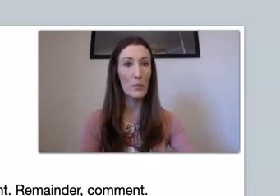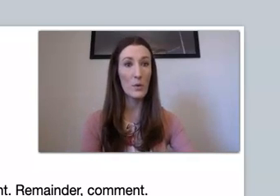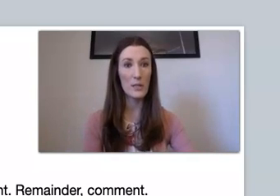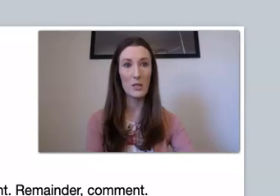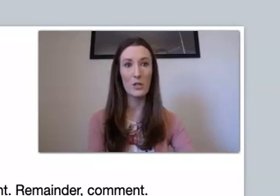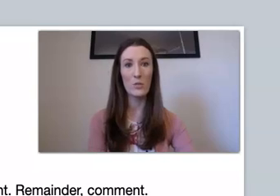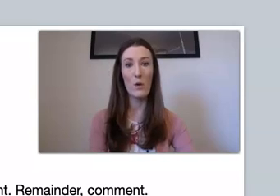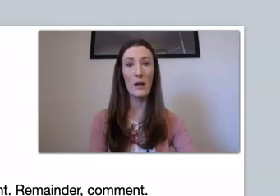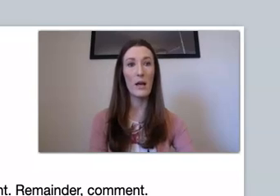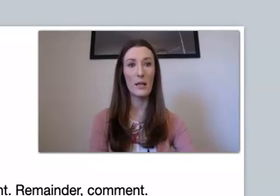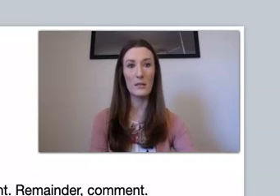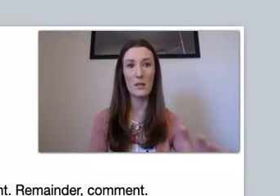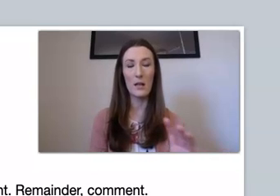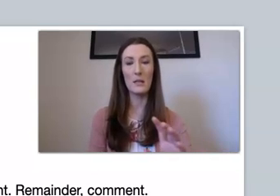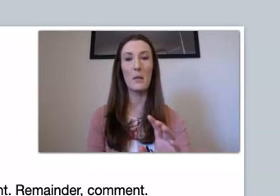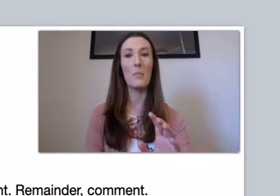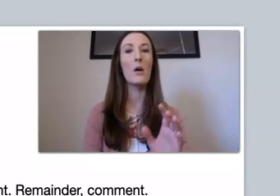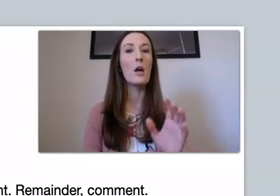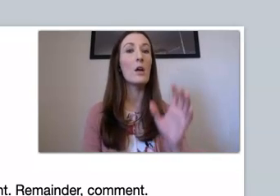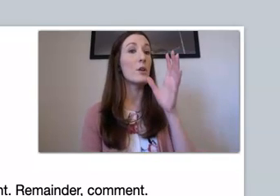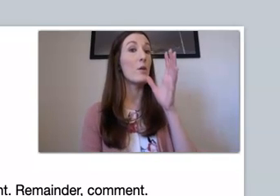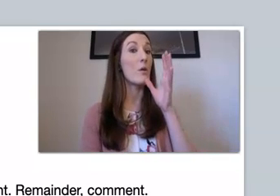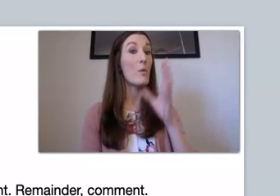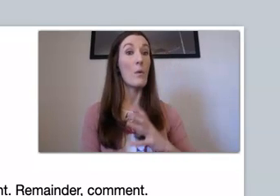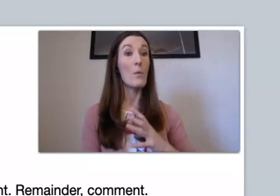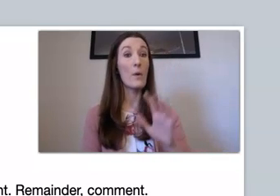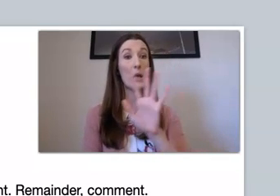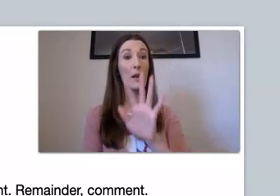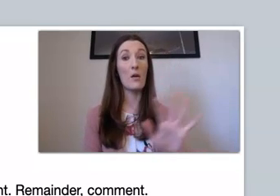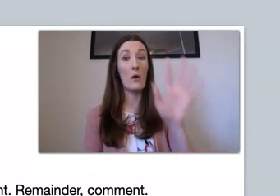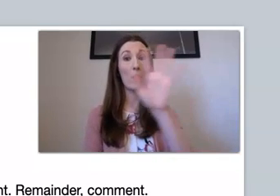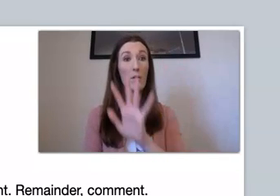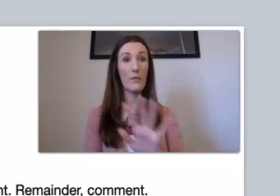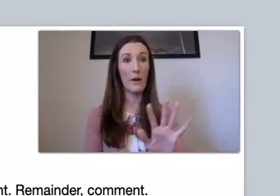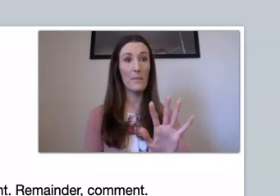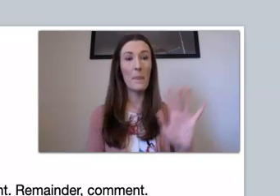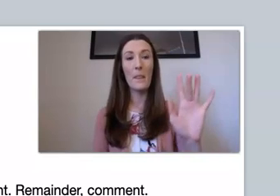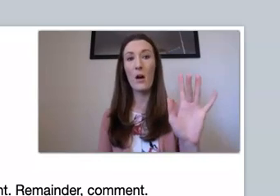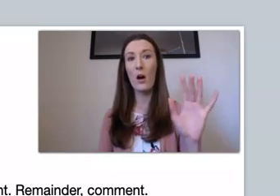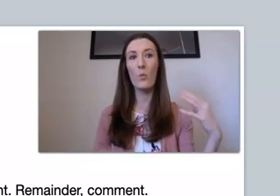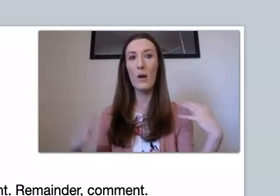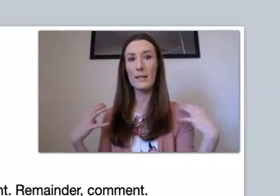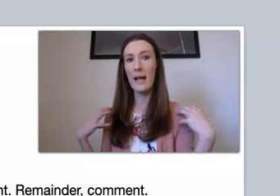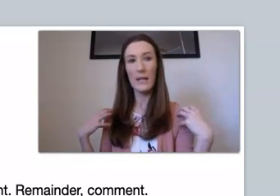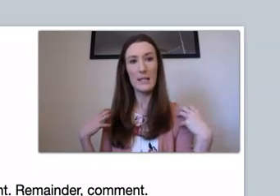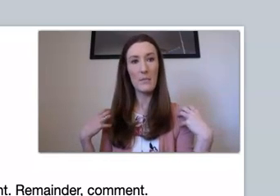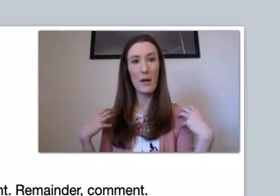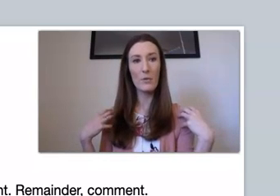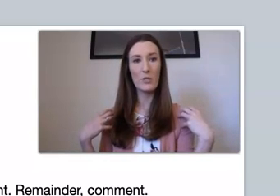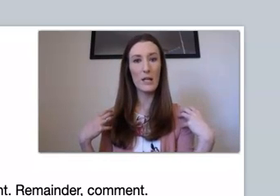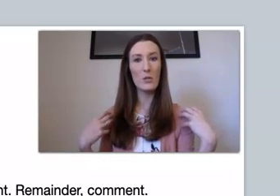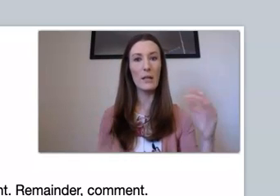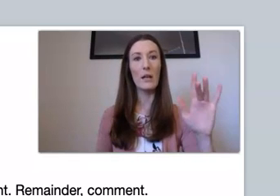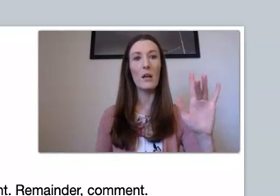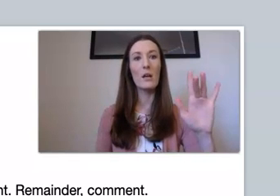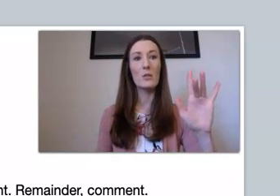and do the percentage one as an example. So you go women all over. On one side, it doesn't matter